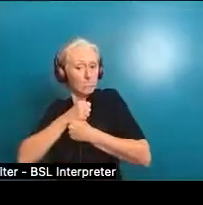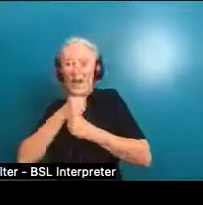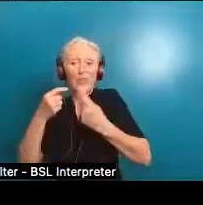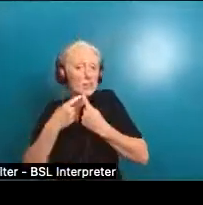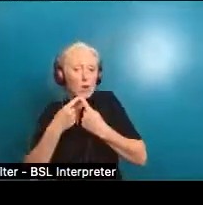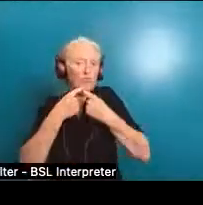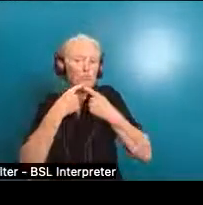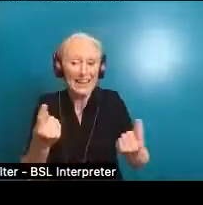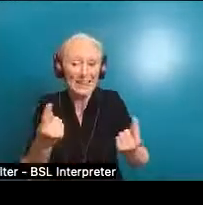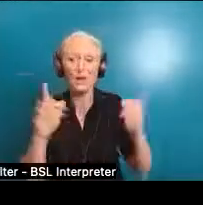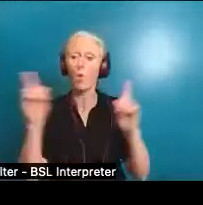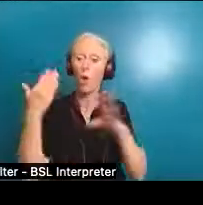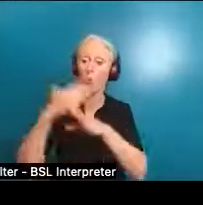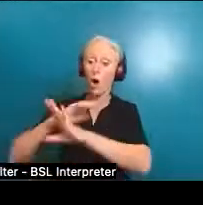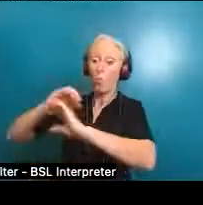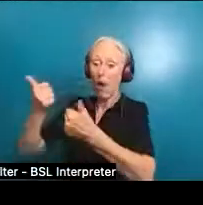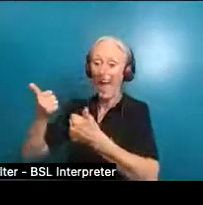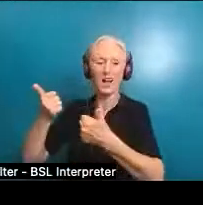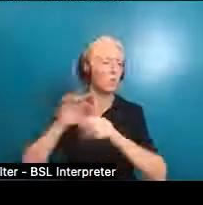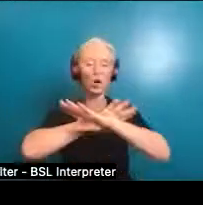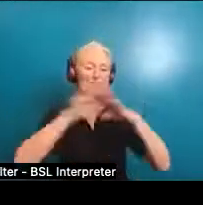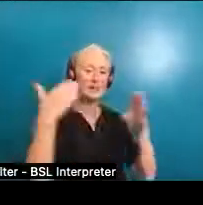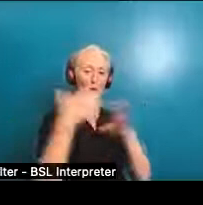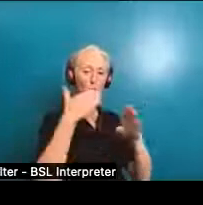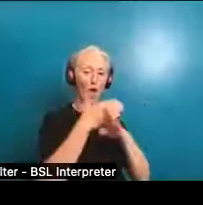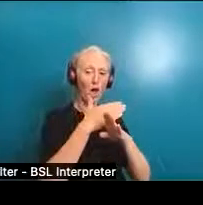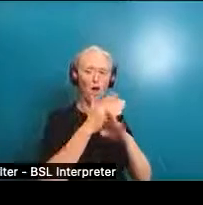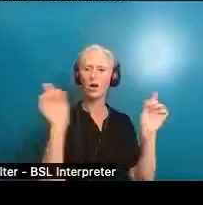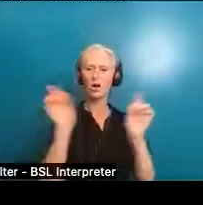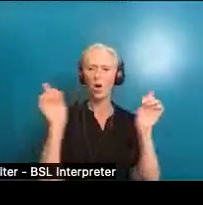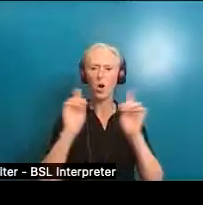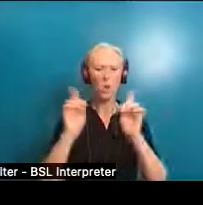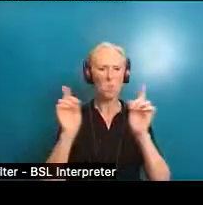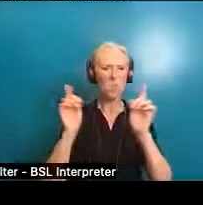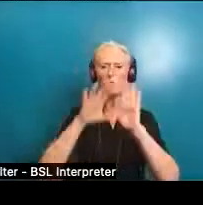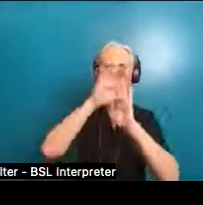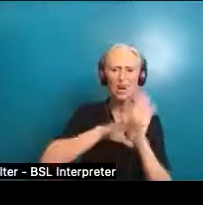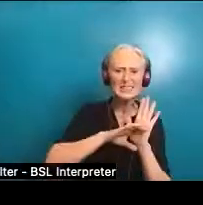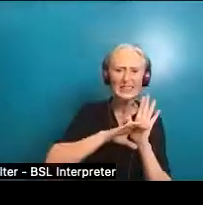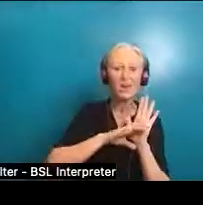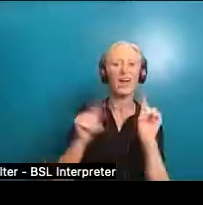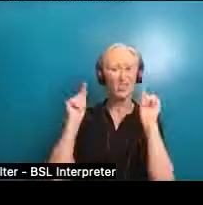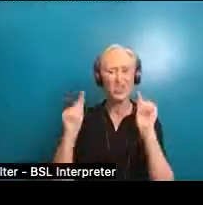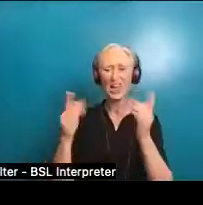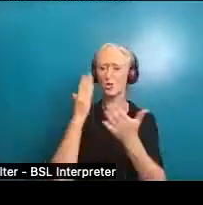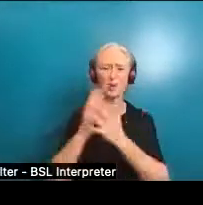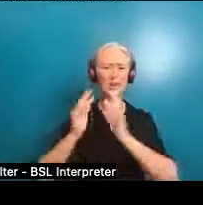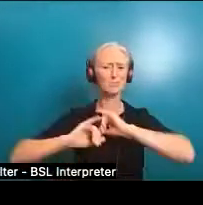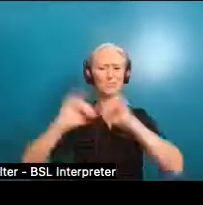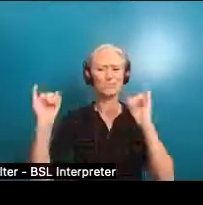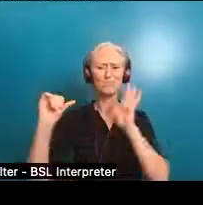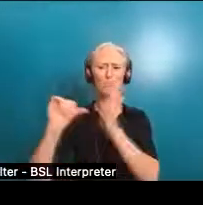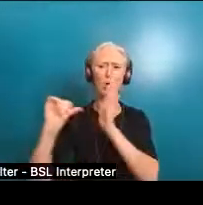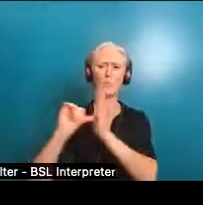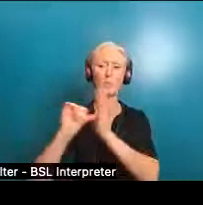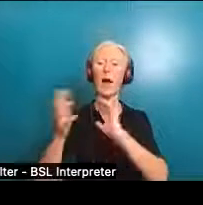what went badly, what went well, what were the parameters. It's a real issue, and something that maybe the charities should also